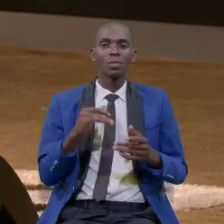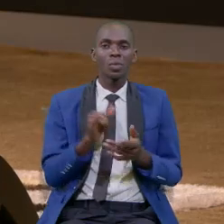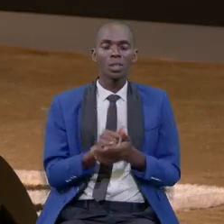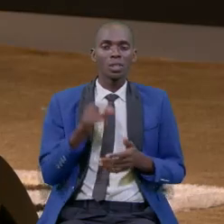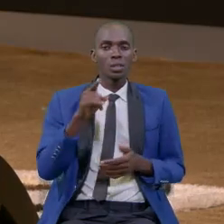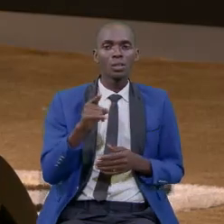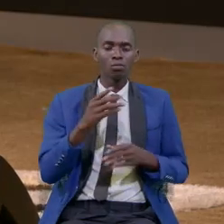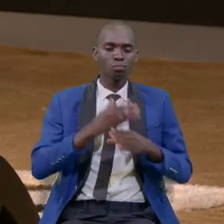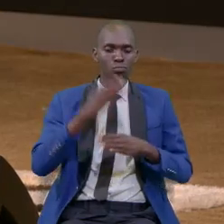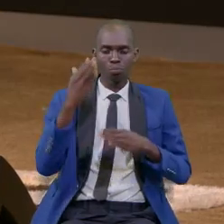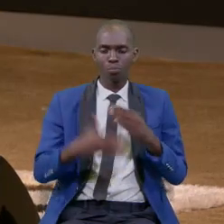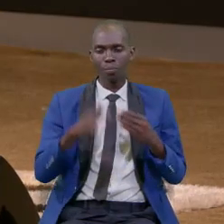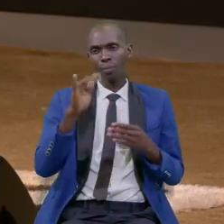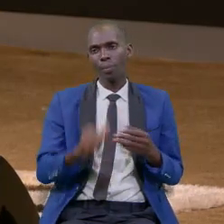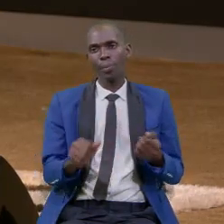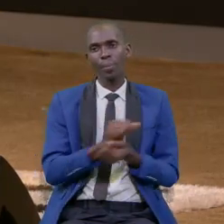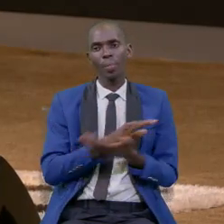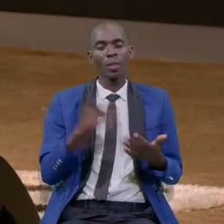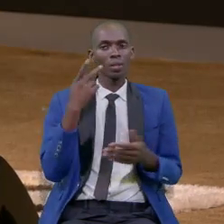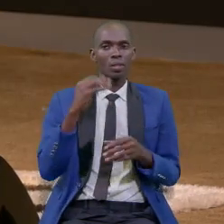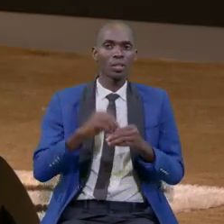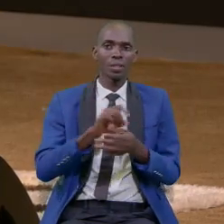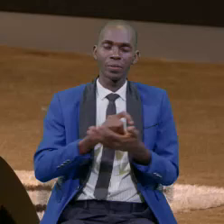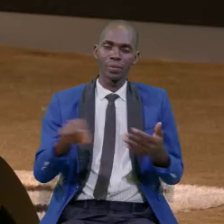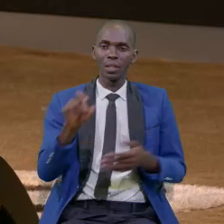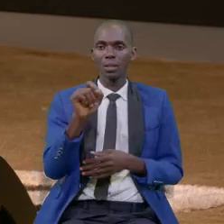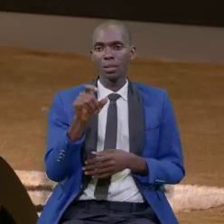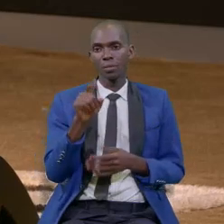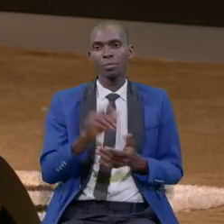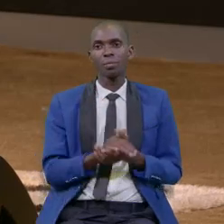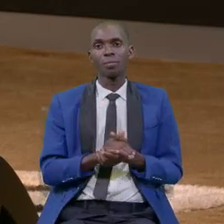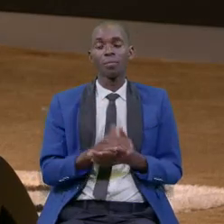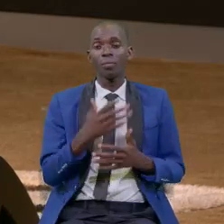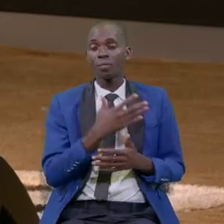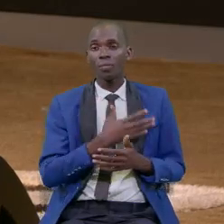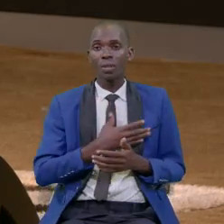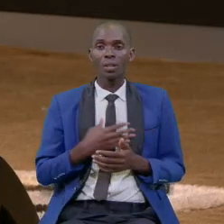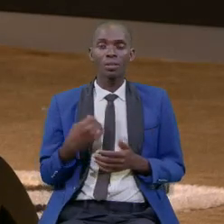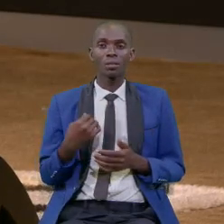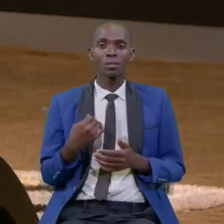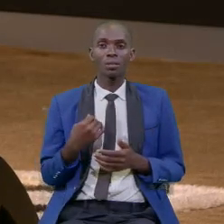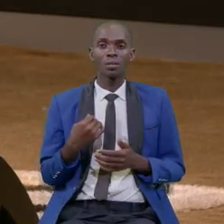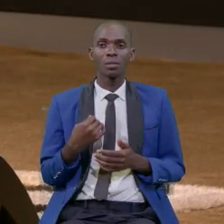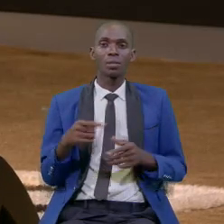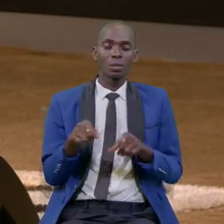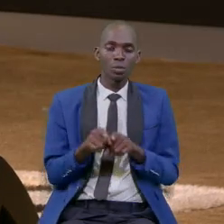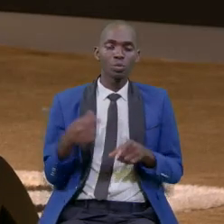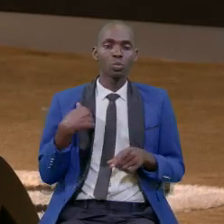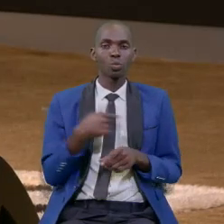utterly destroyed. Look at verse 11. In verse 11, and as soon as we